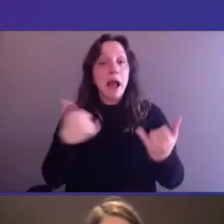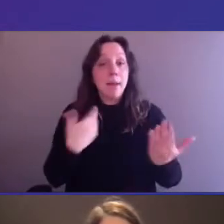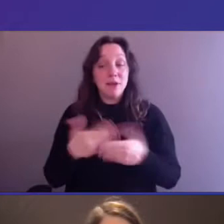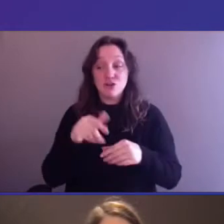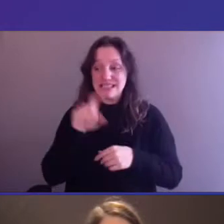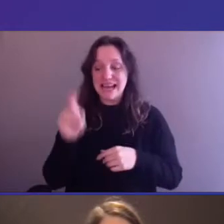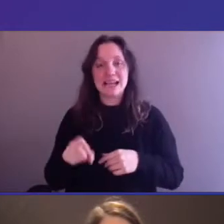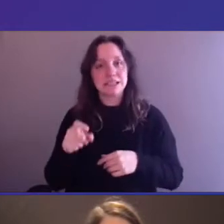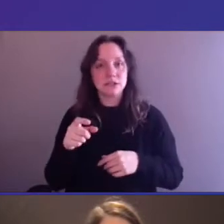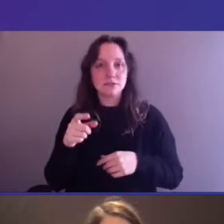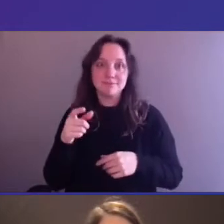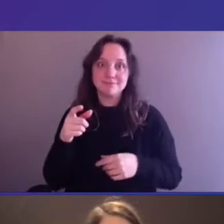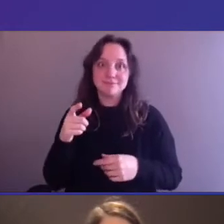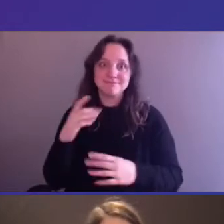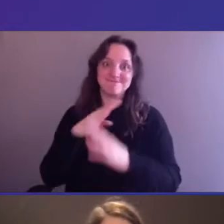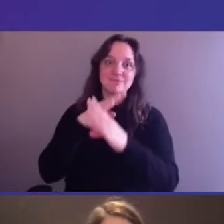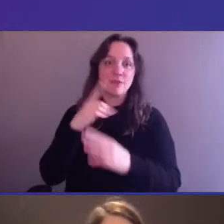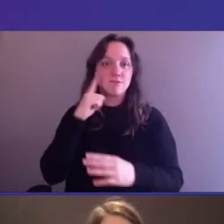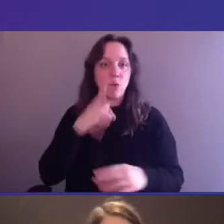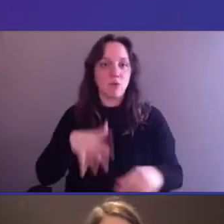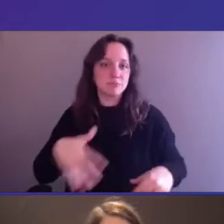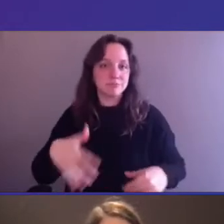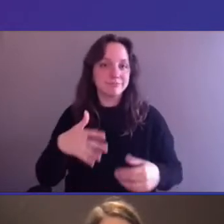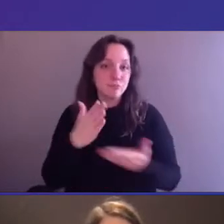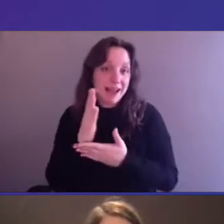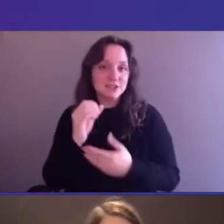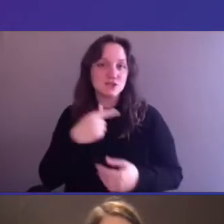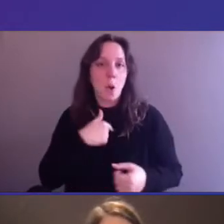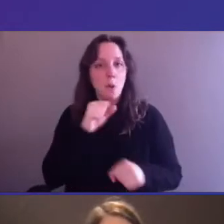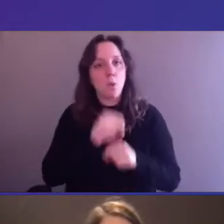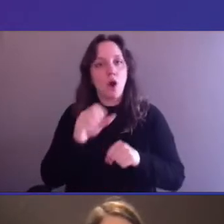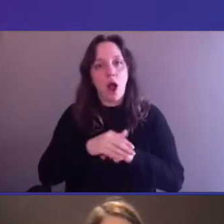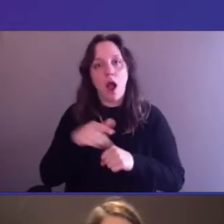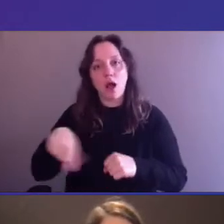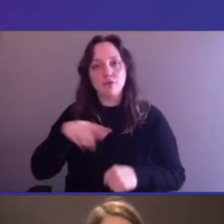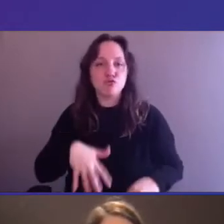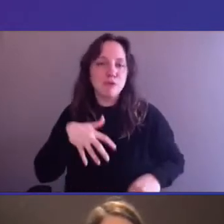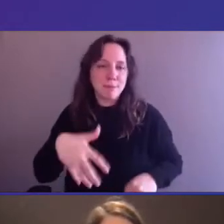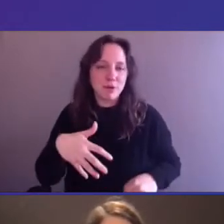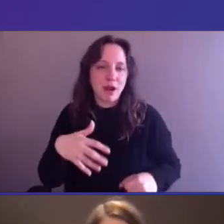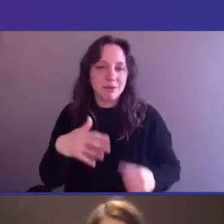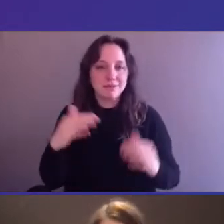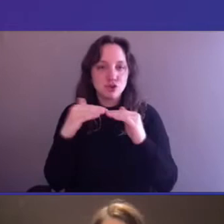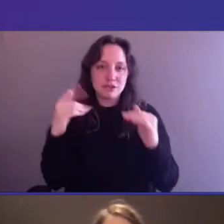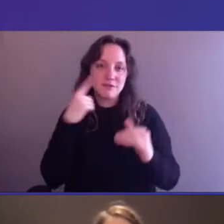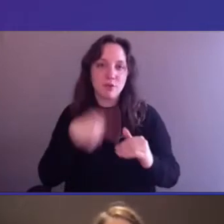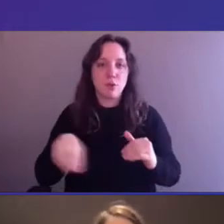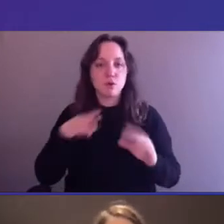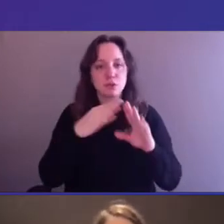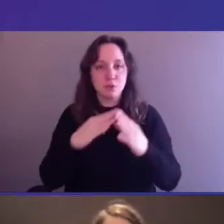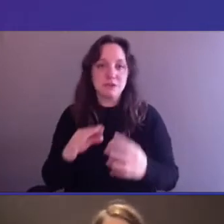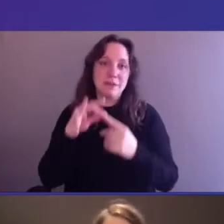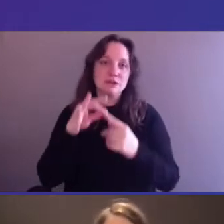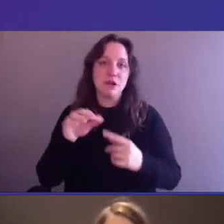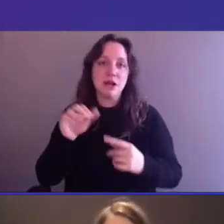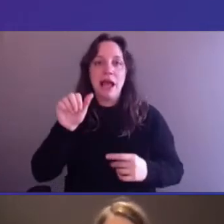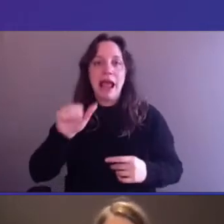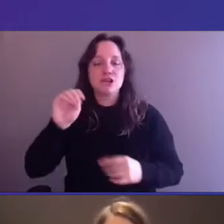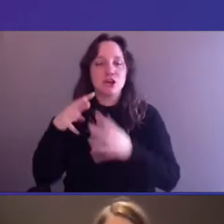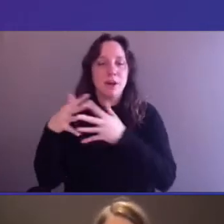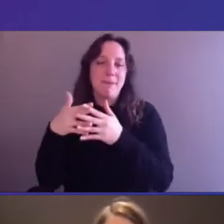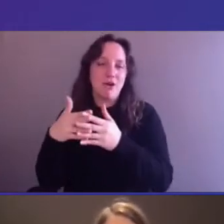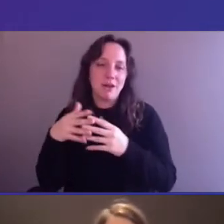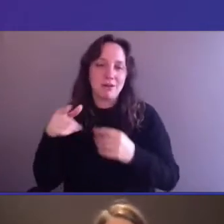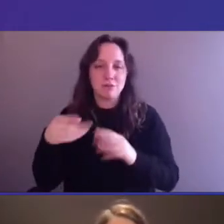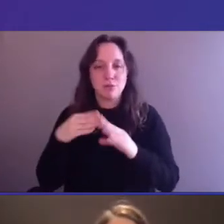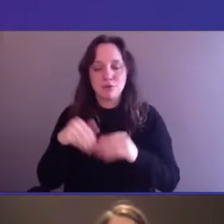those communities, specifically in Asian American communities in Texas. Thanks. Great. Thanks, Rebecca, and welcome